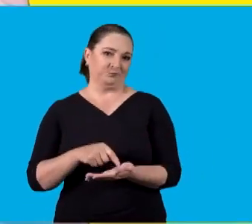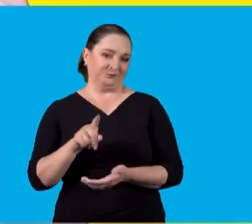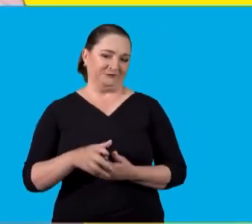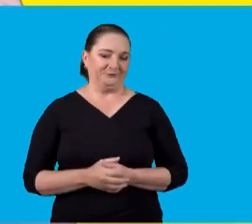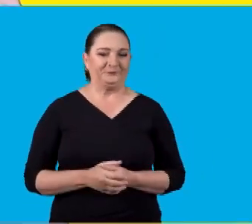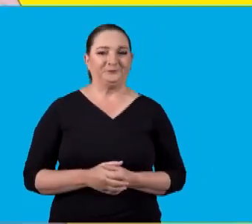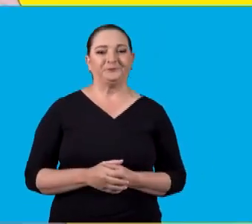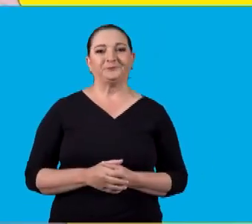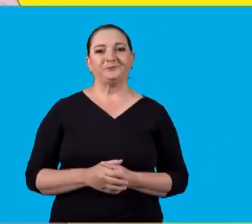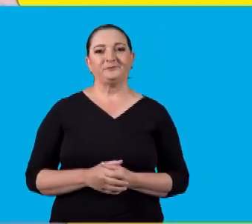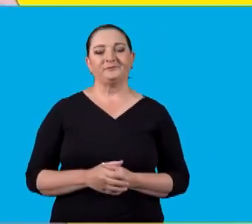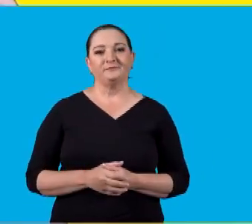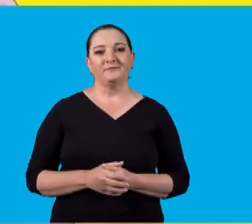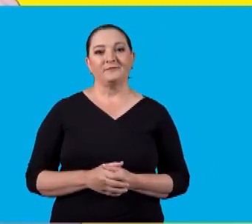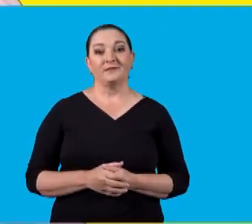to follow.